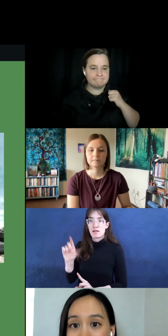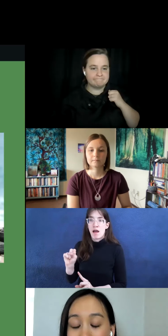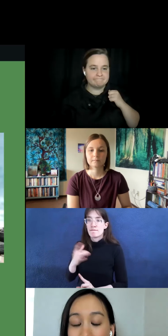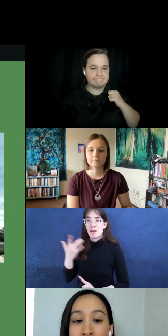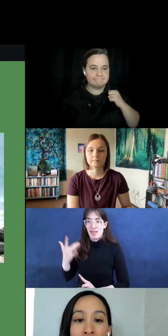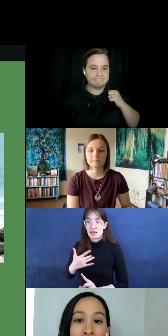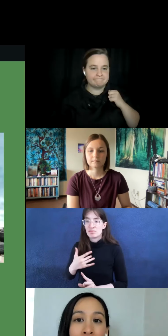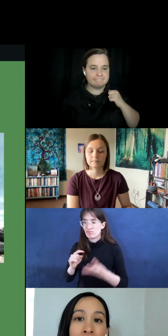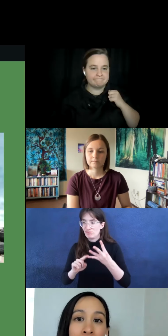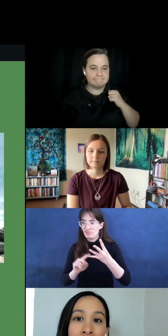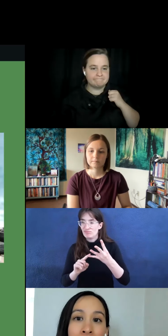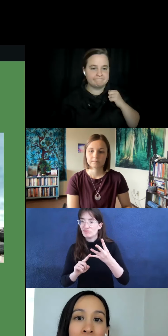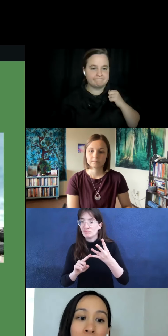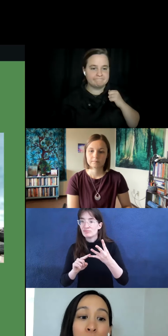sensation.